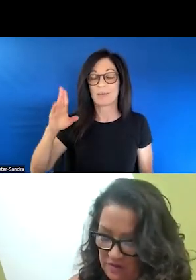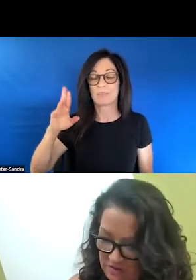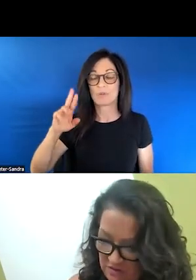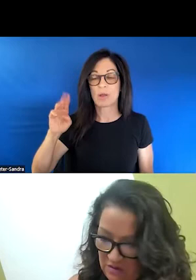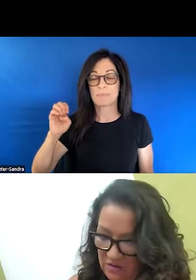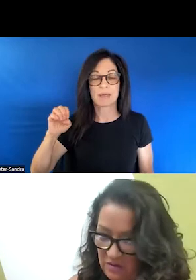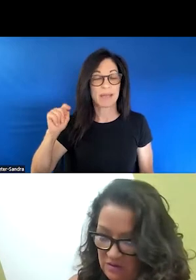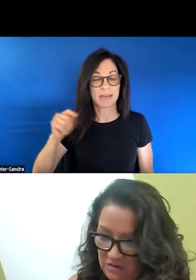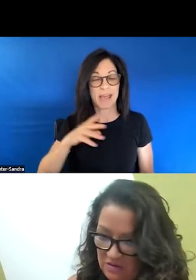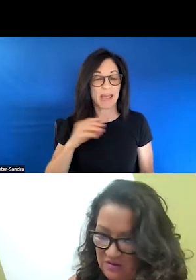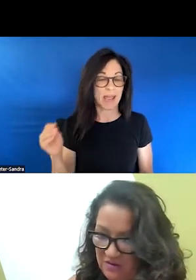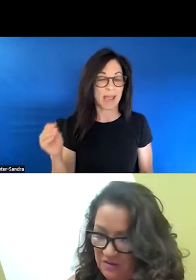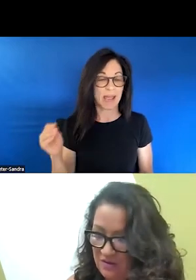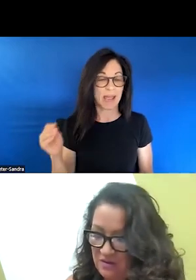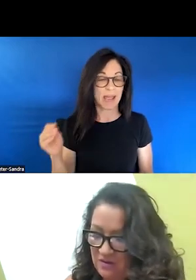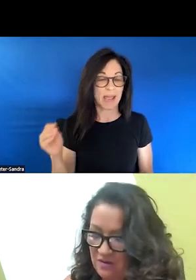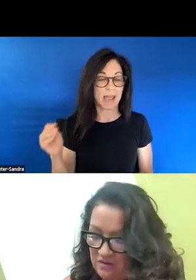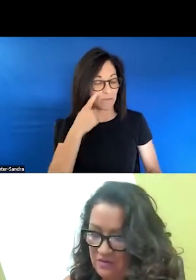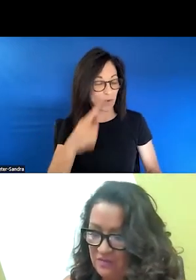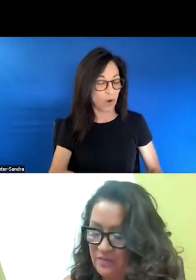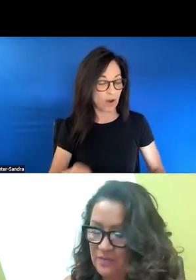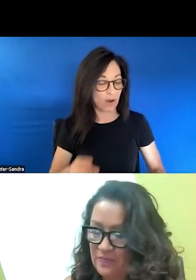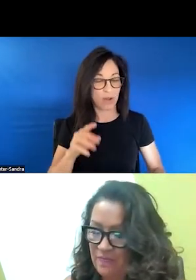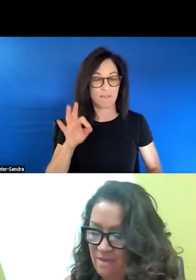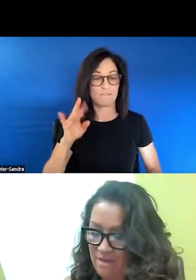Tilt Strategies. Do you guys want to take it for a few moments?